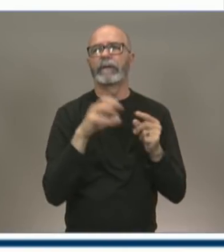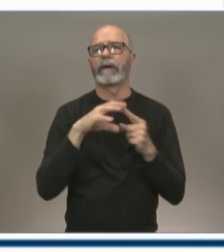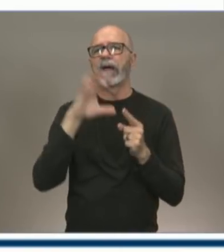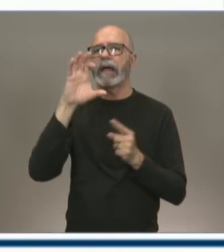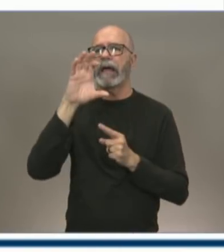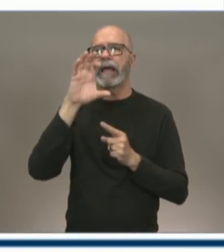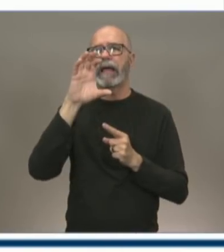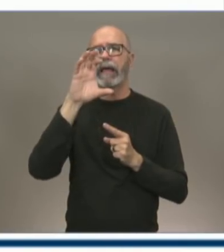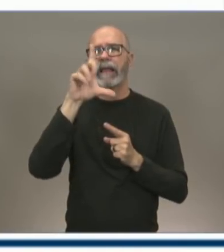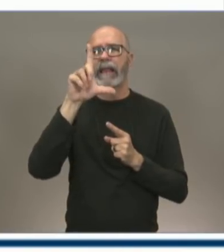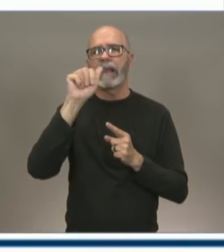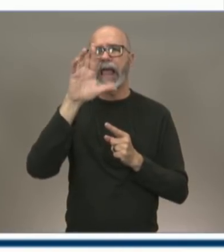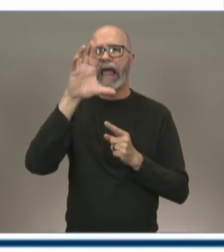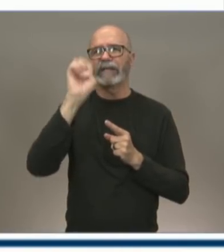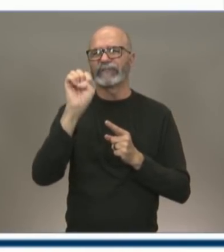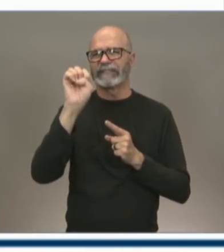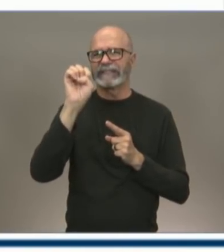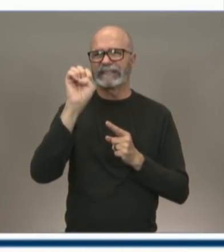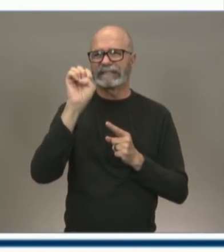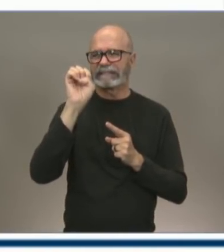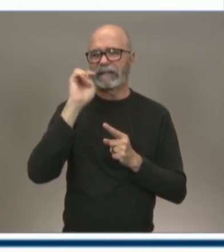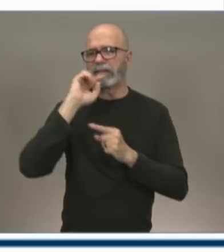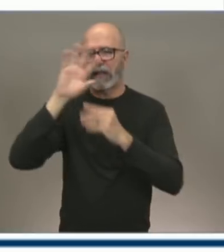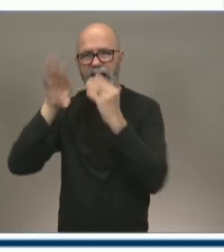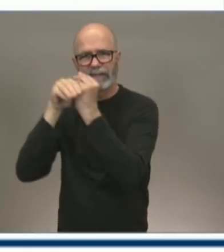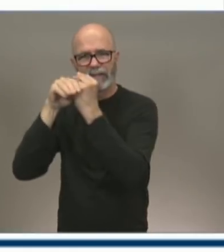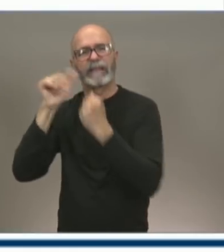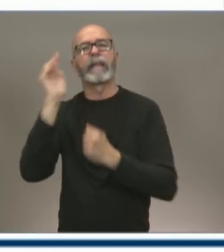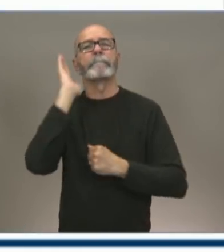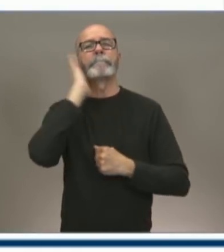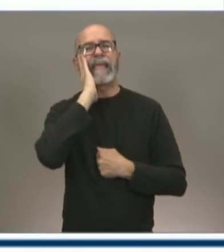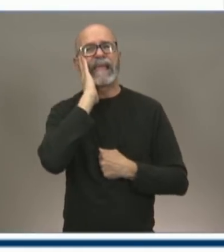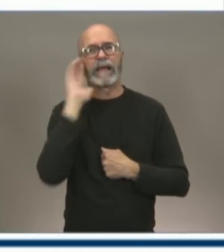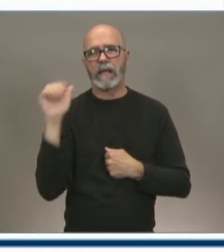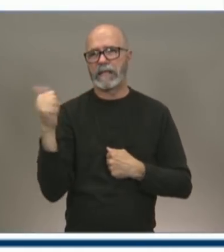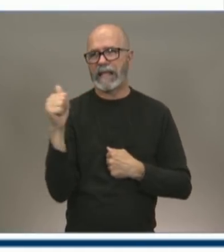was, I forget the exact number we had in Cape Breton,